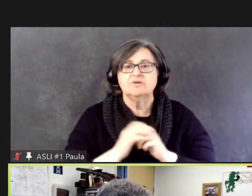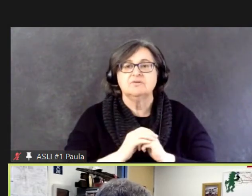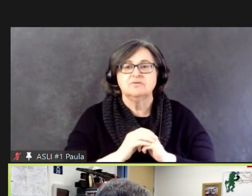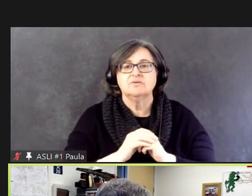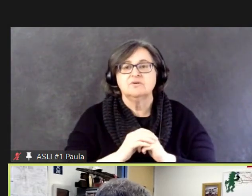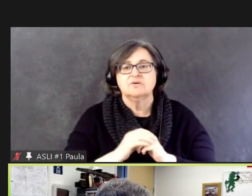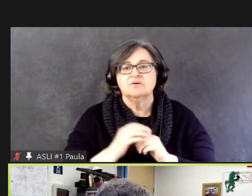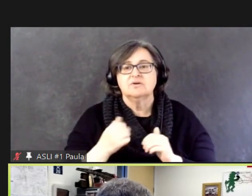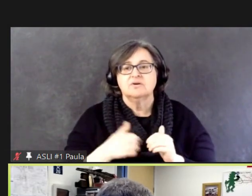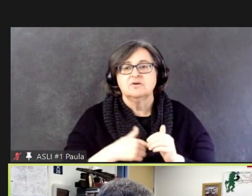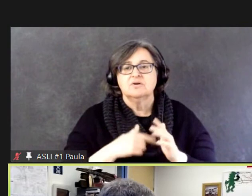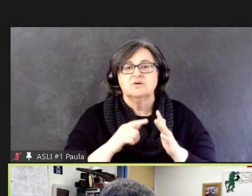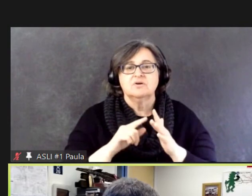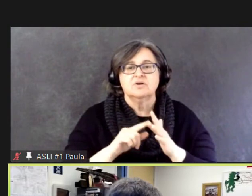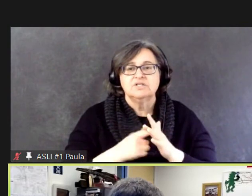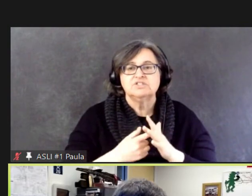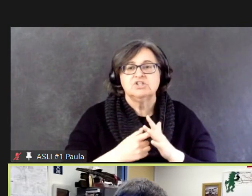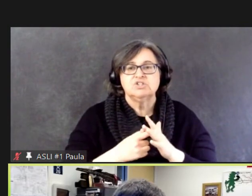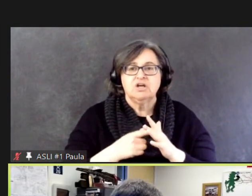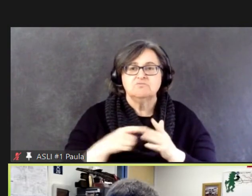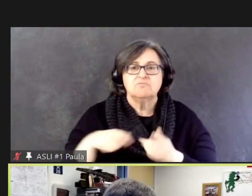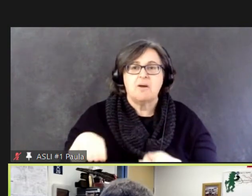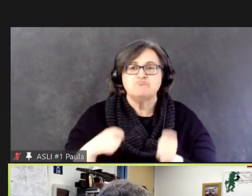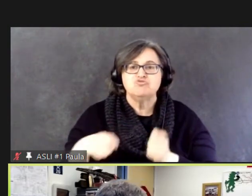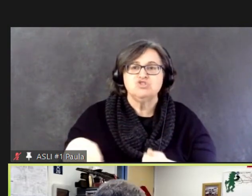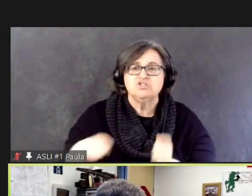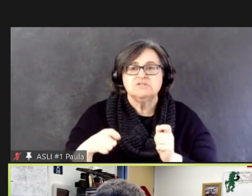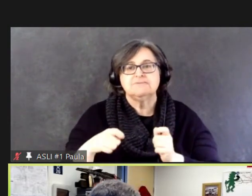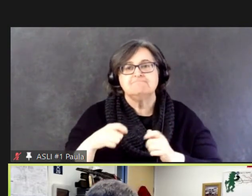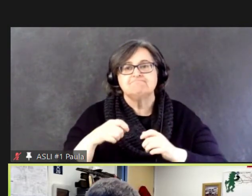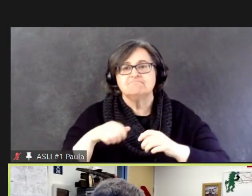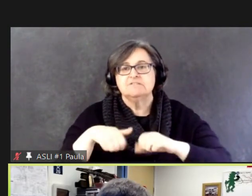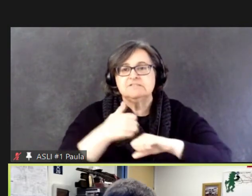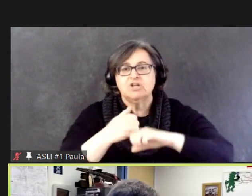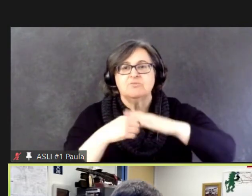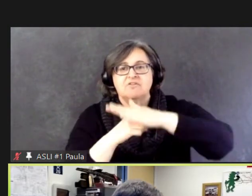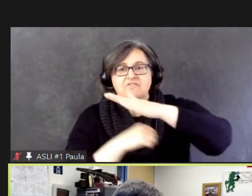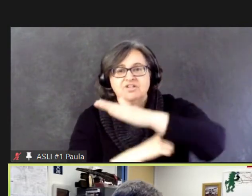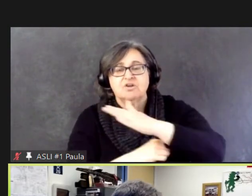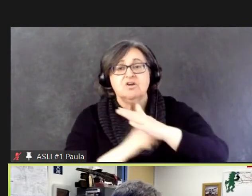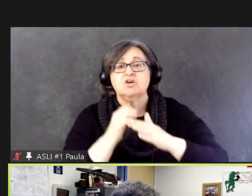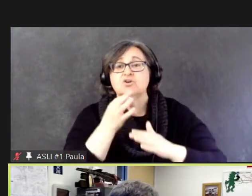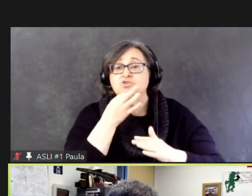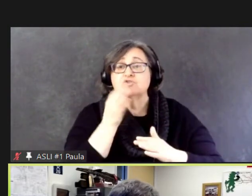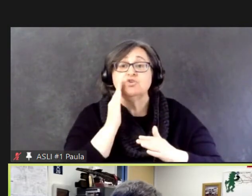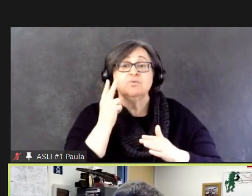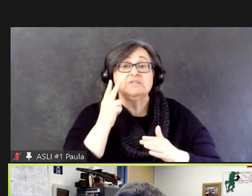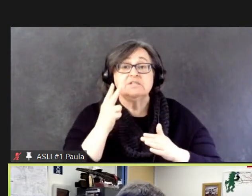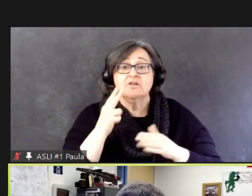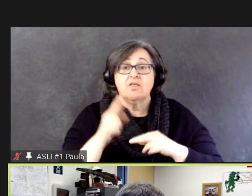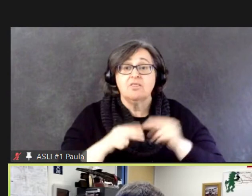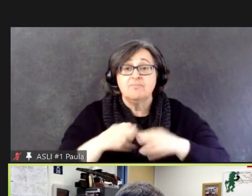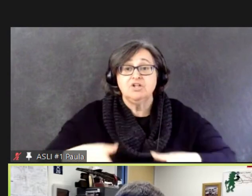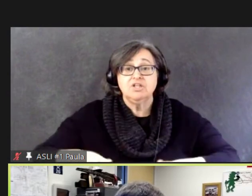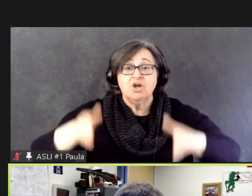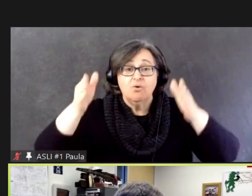and we'll start be digging holes and building foundations for that, and then we'll start seeing building go up. So if we can move some the renderings,